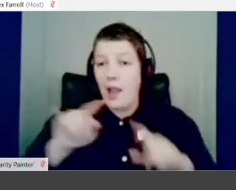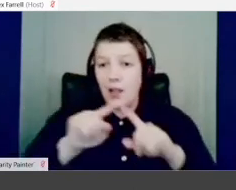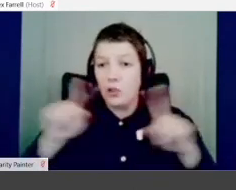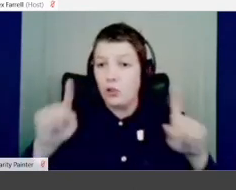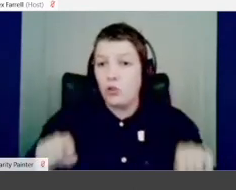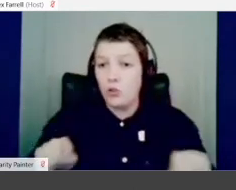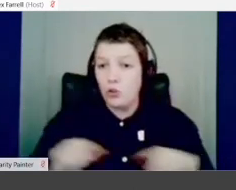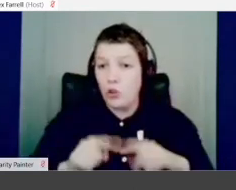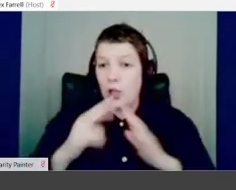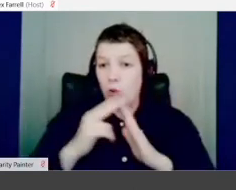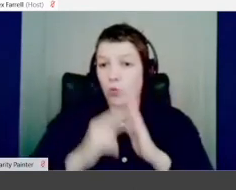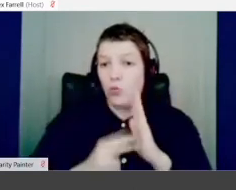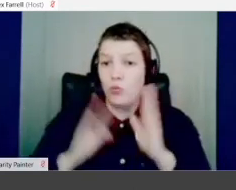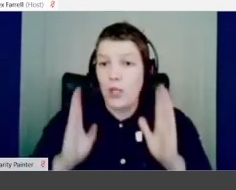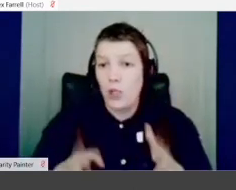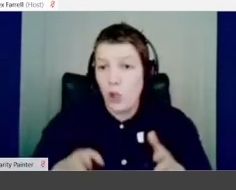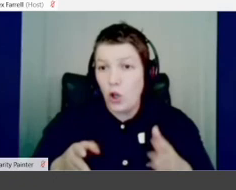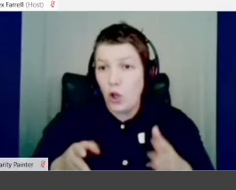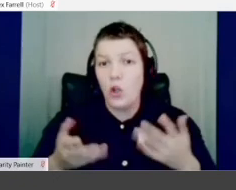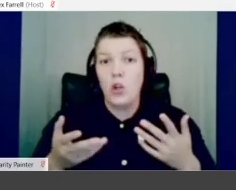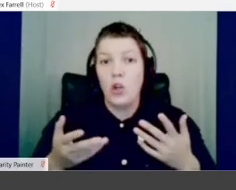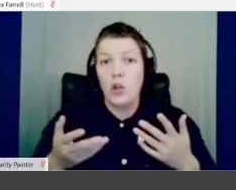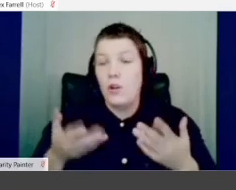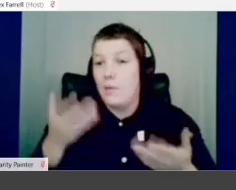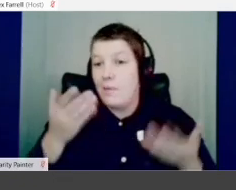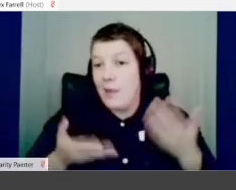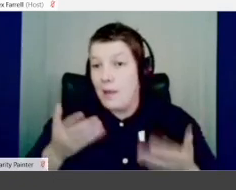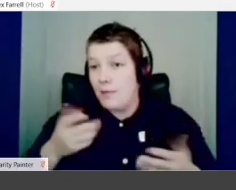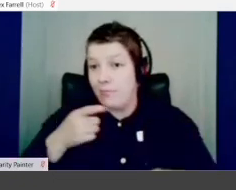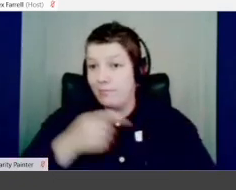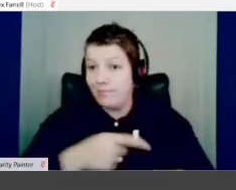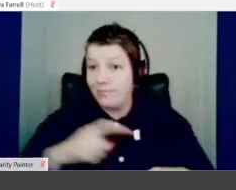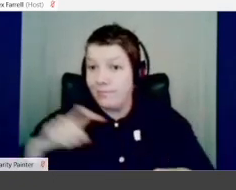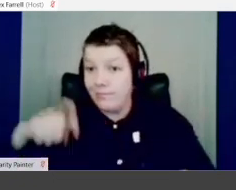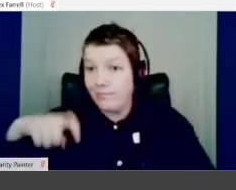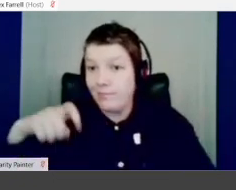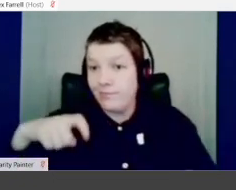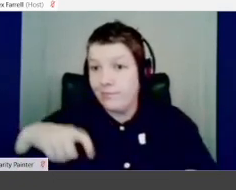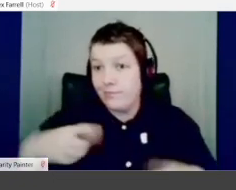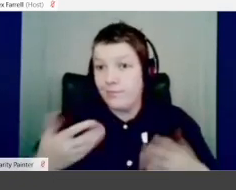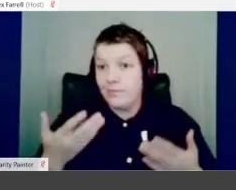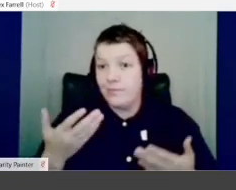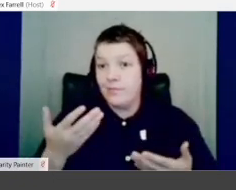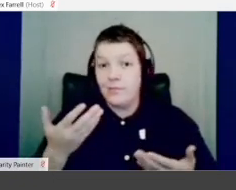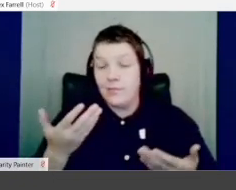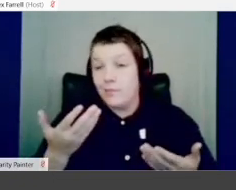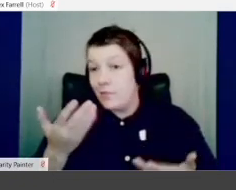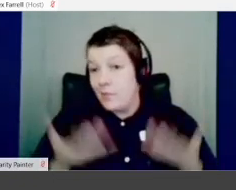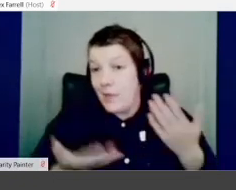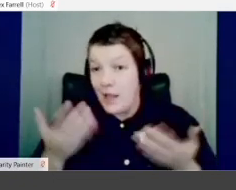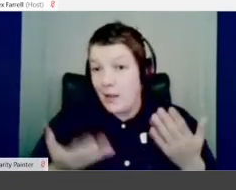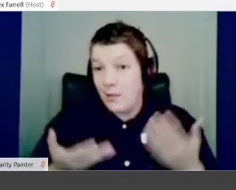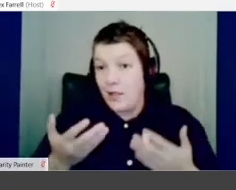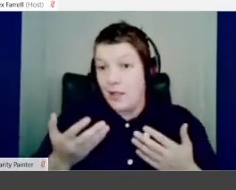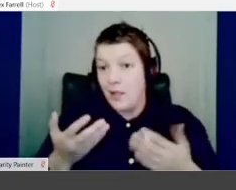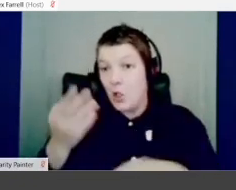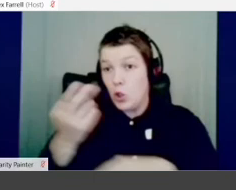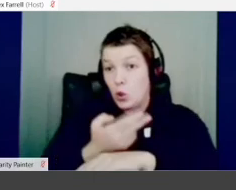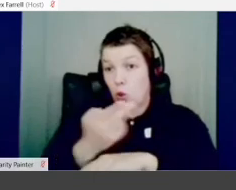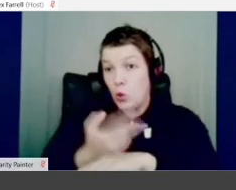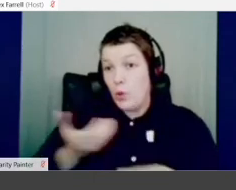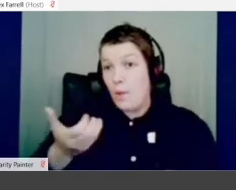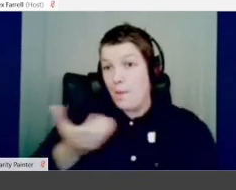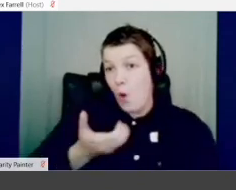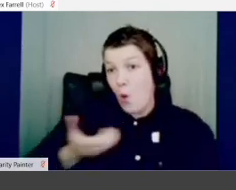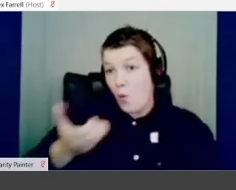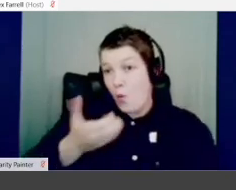good experience, even if you didn't need a screen reader. If you were on your mobile phone, it would have been really, really, really terrible.